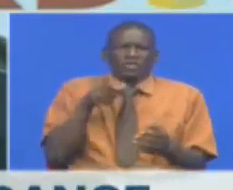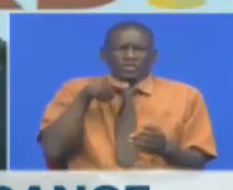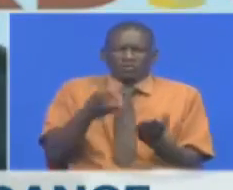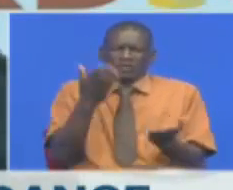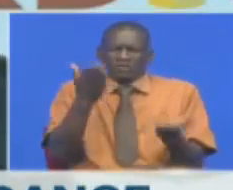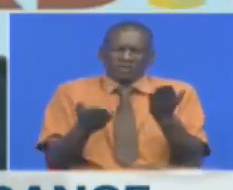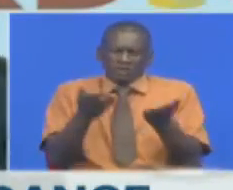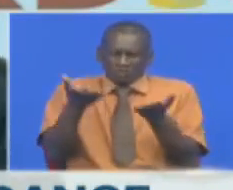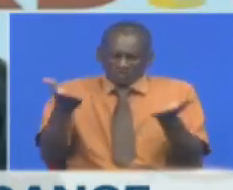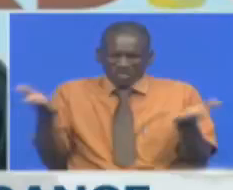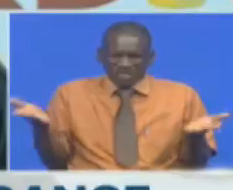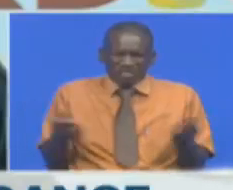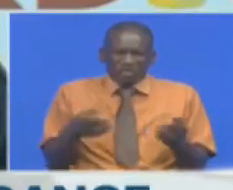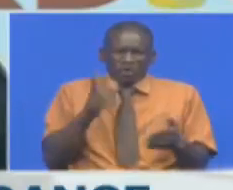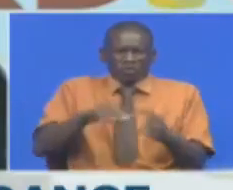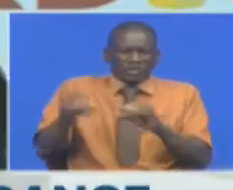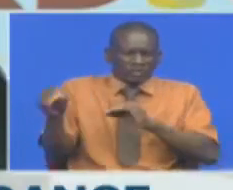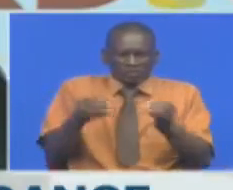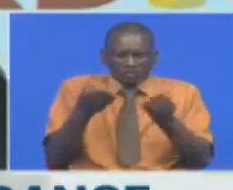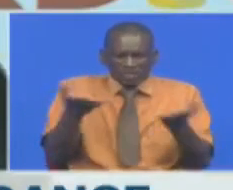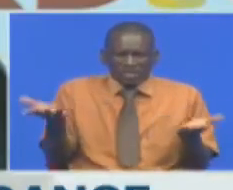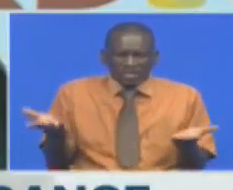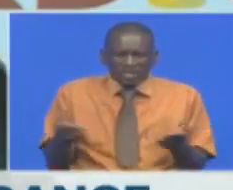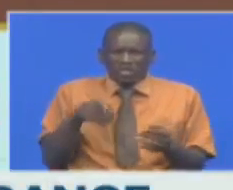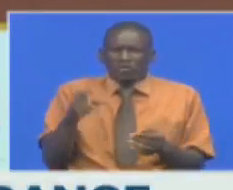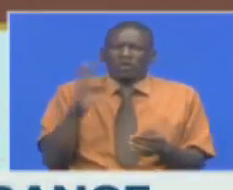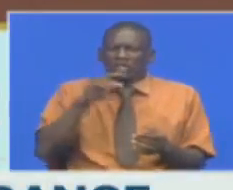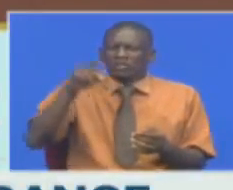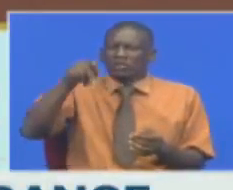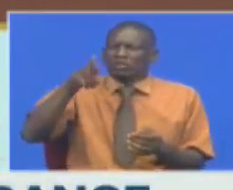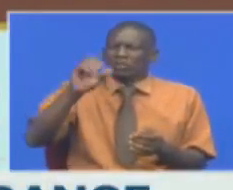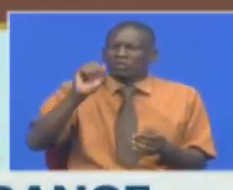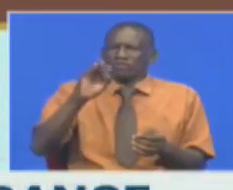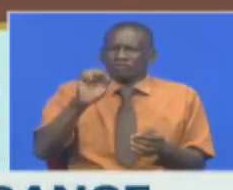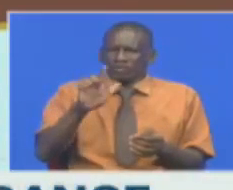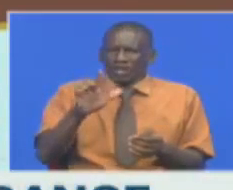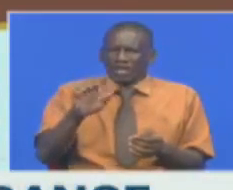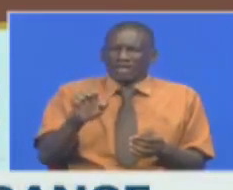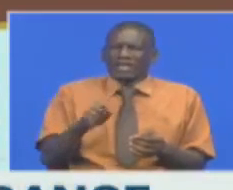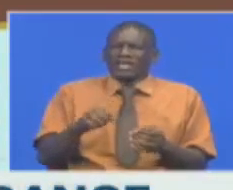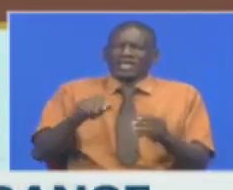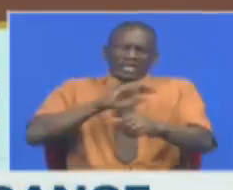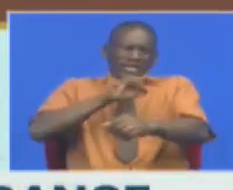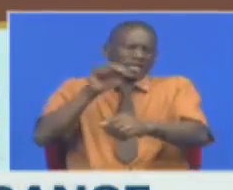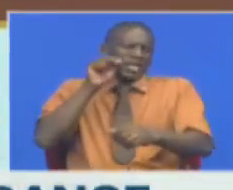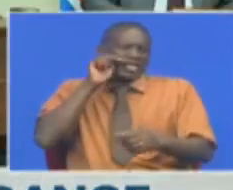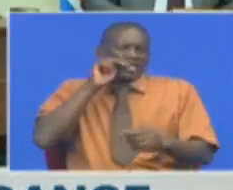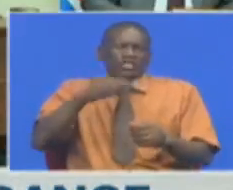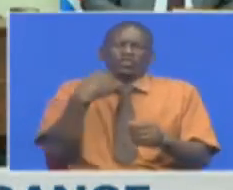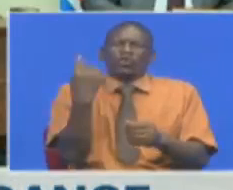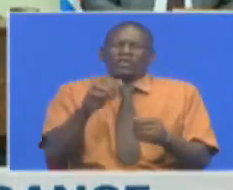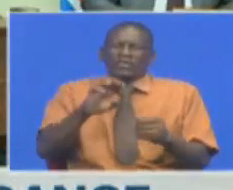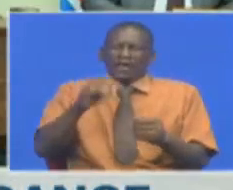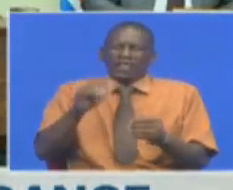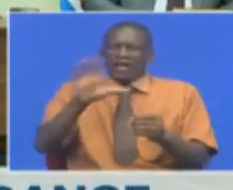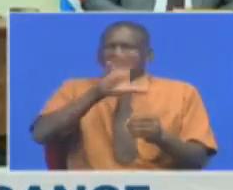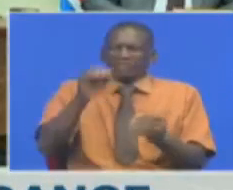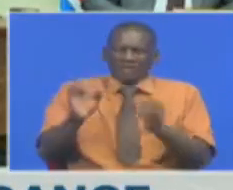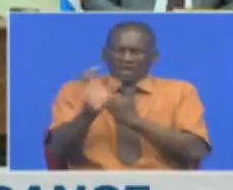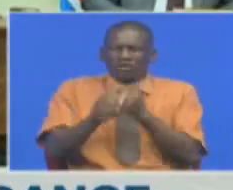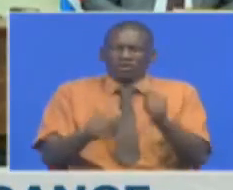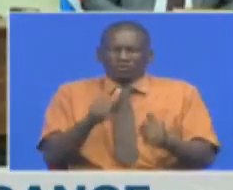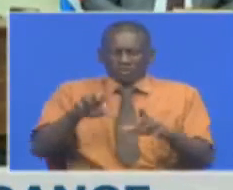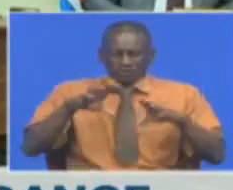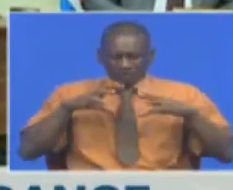what is the variable, the moving variable here? It is your risk profile. Nigeria is the only other African country that has already embraced